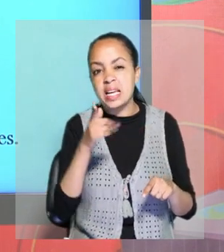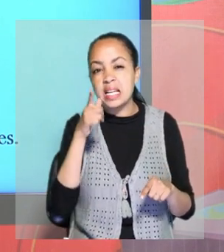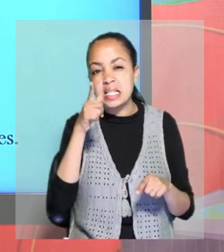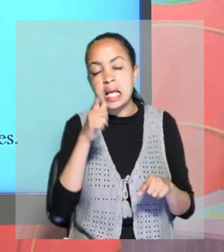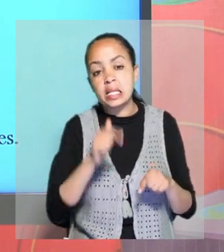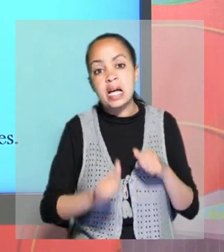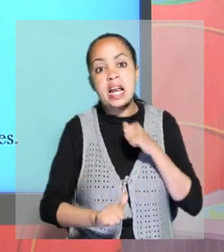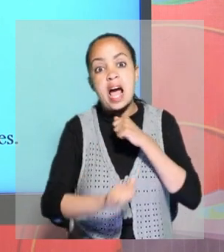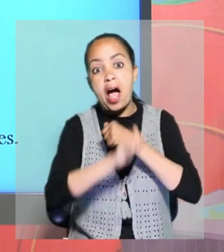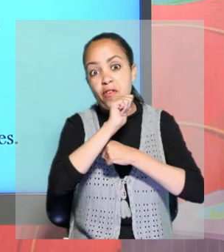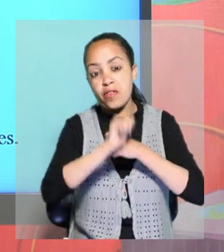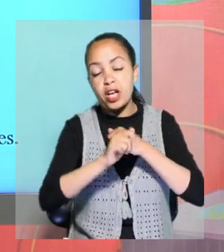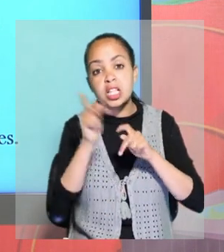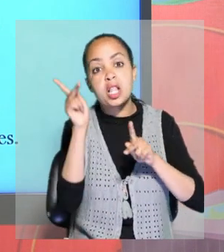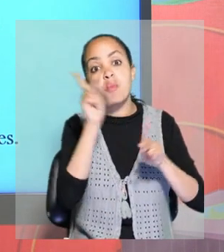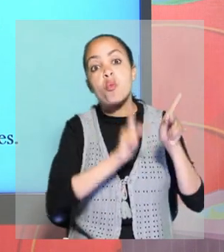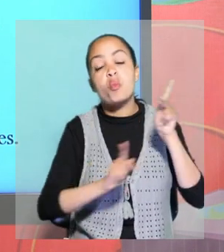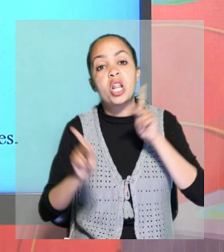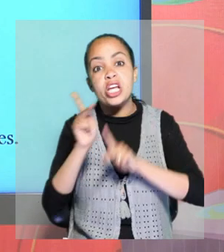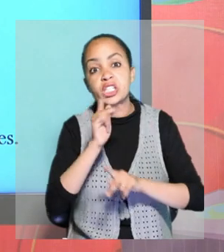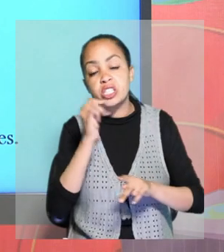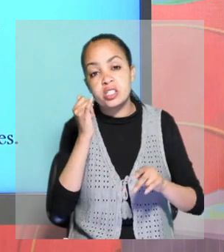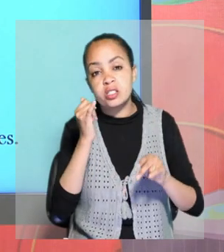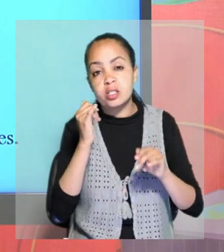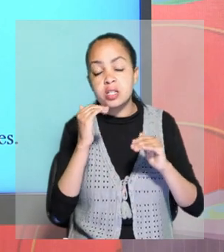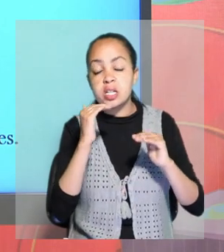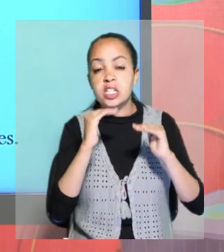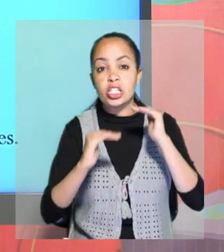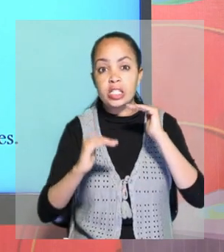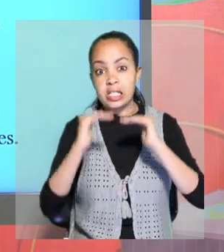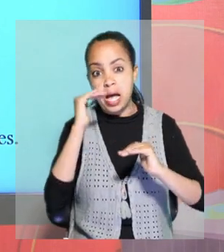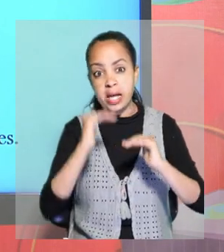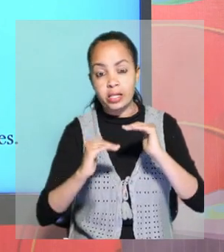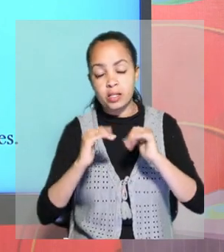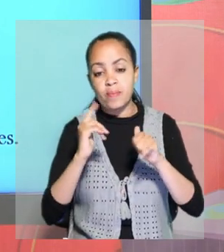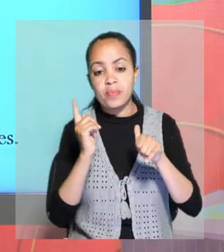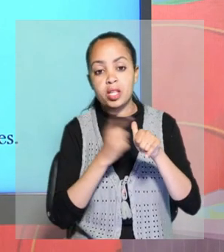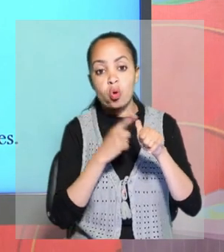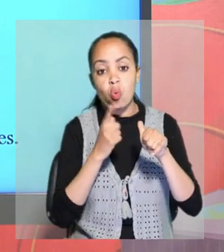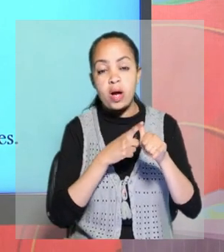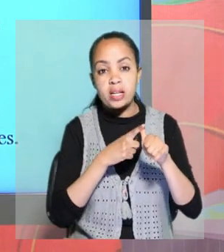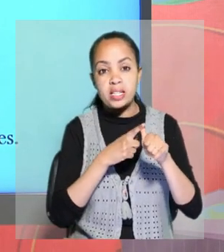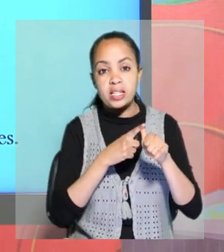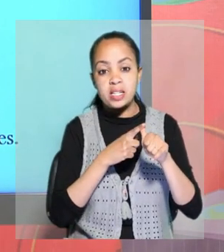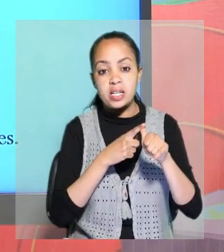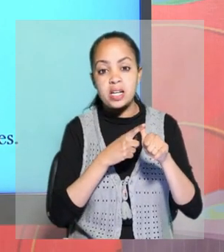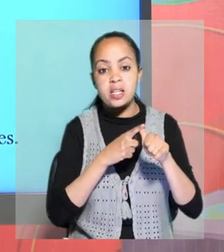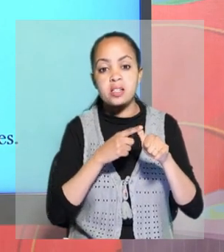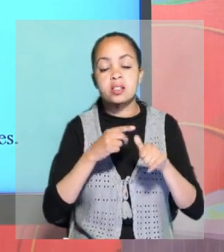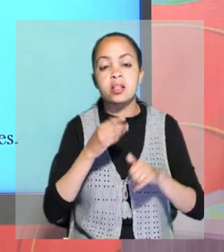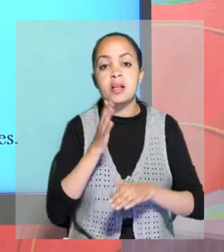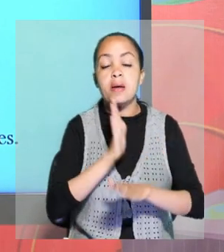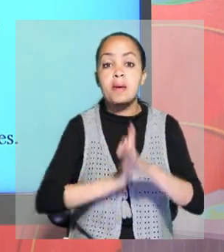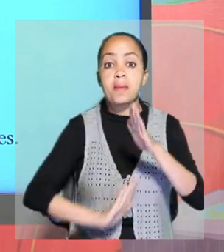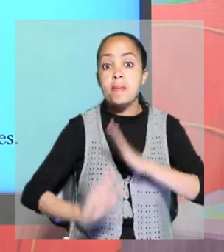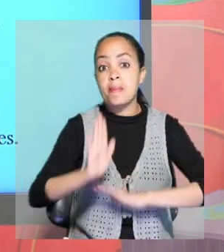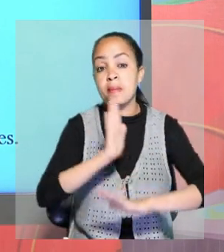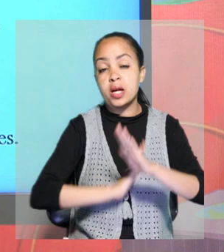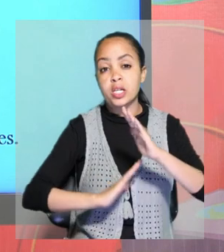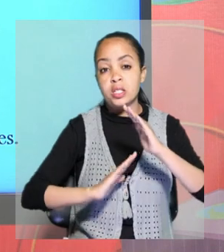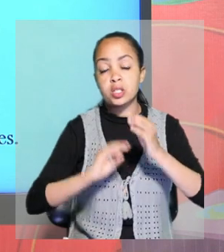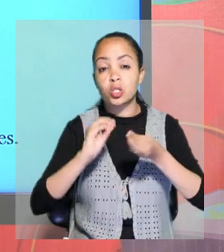can influence population size. The one is natality, amount